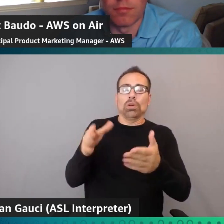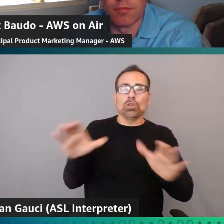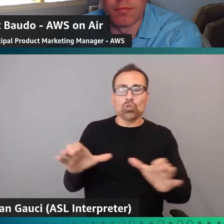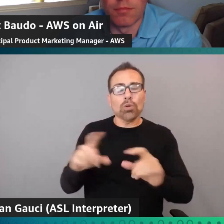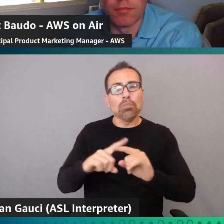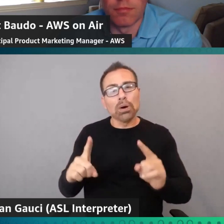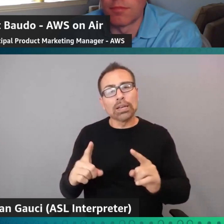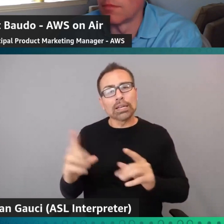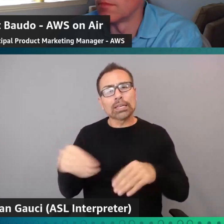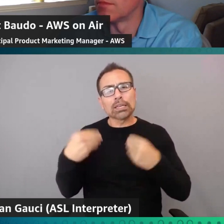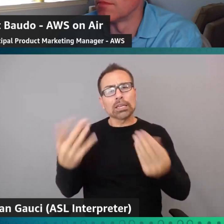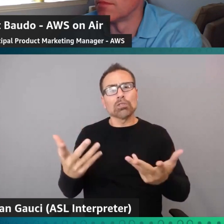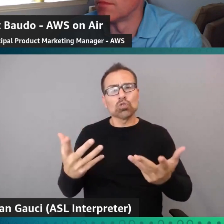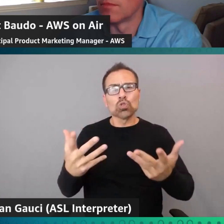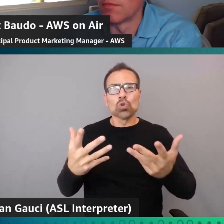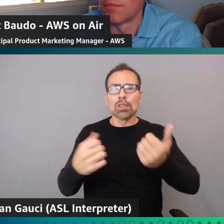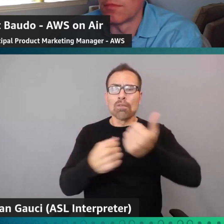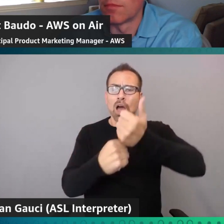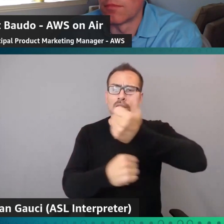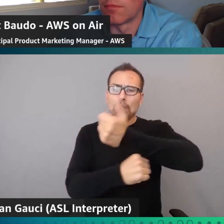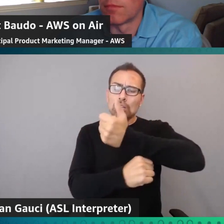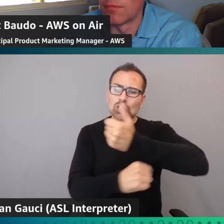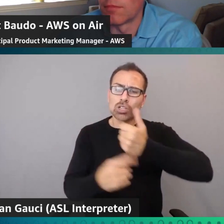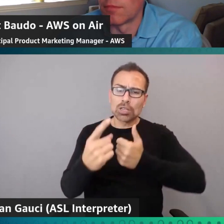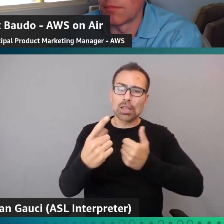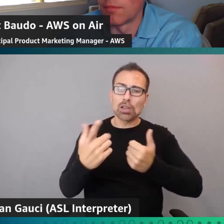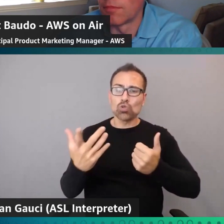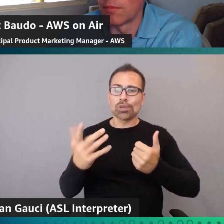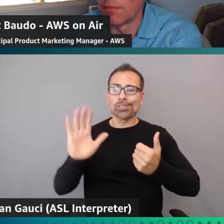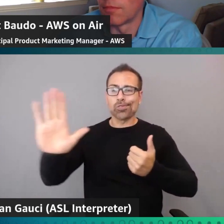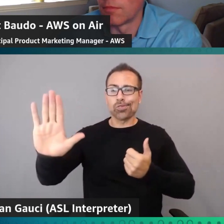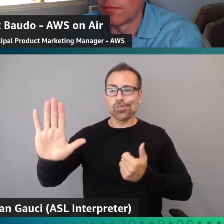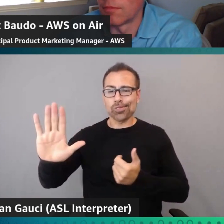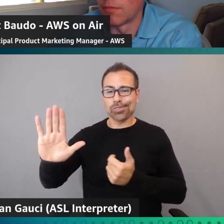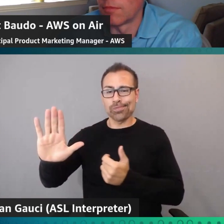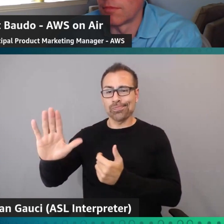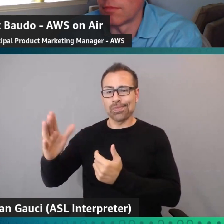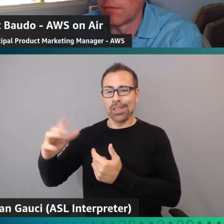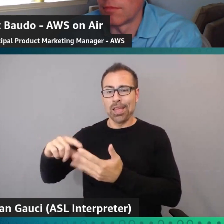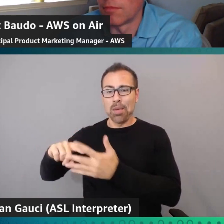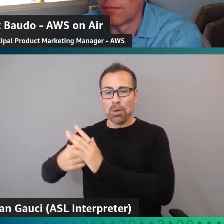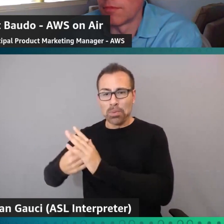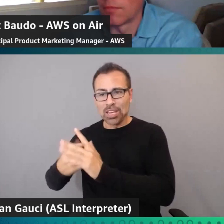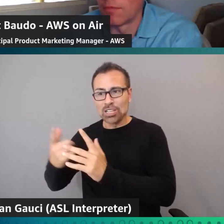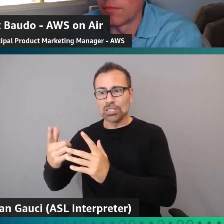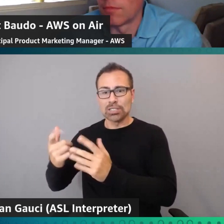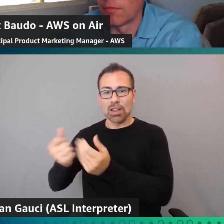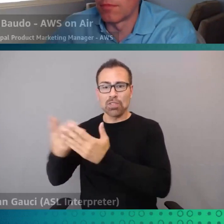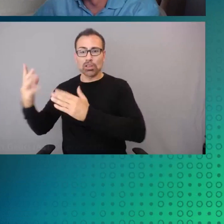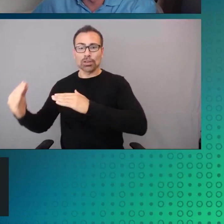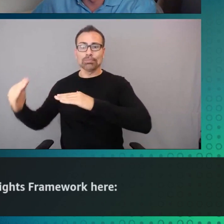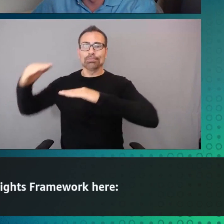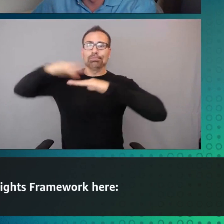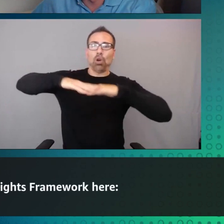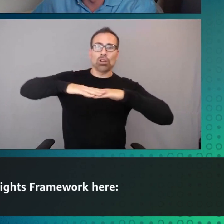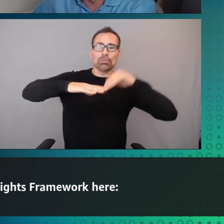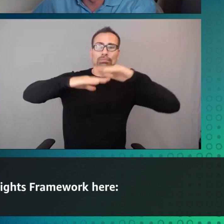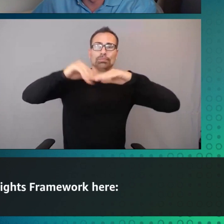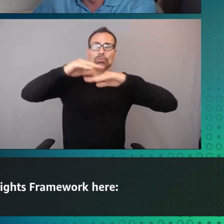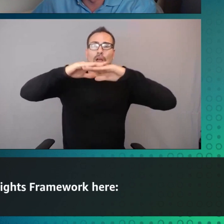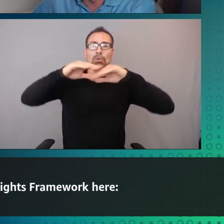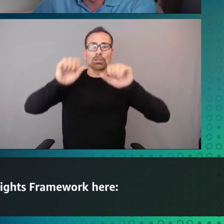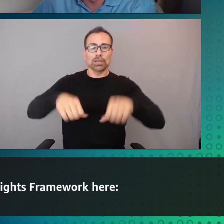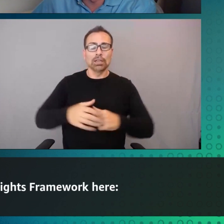to then take and build your integrations or implementations on top of. So that's one example from a partner's point of